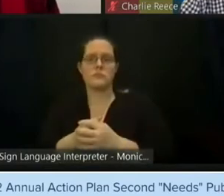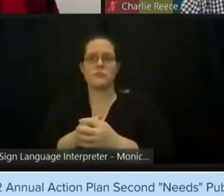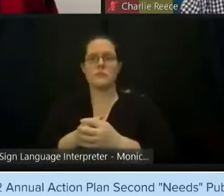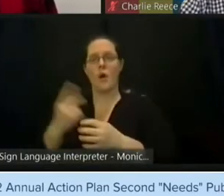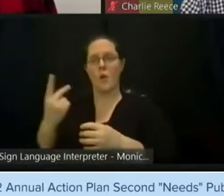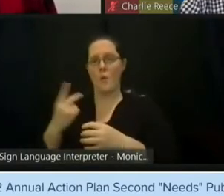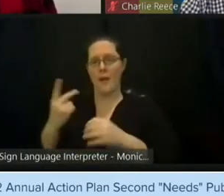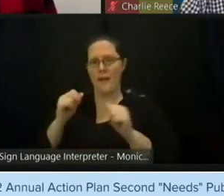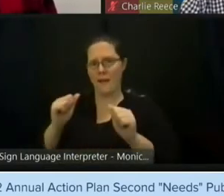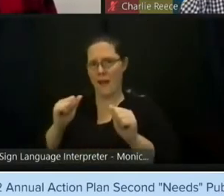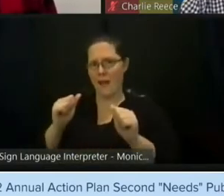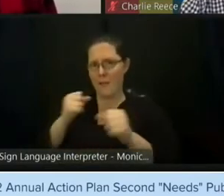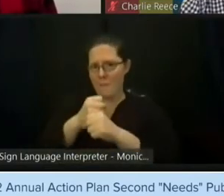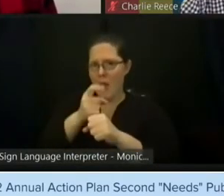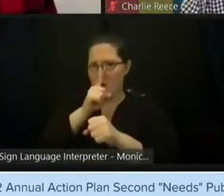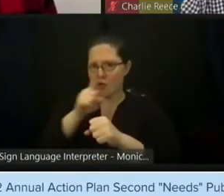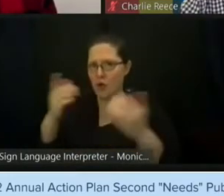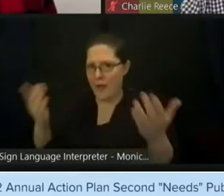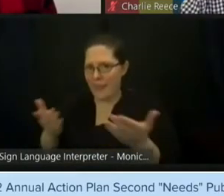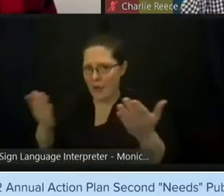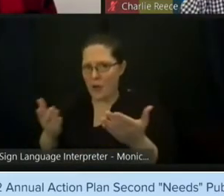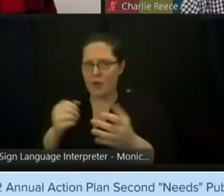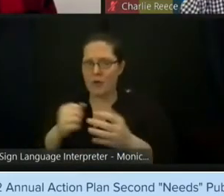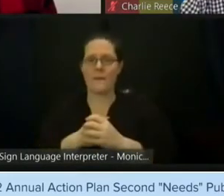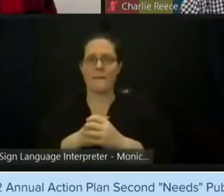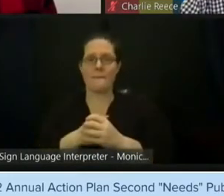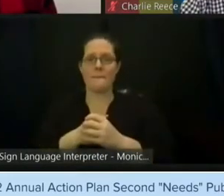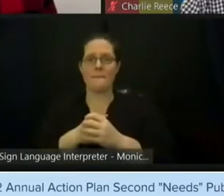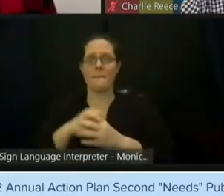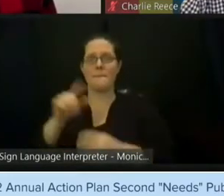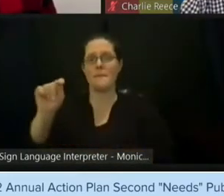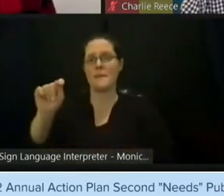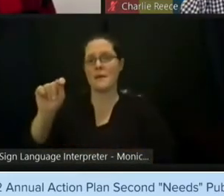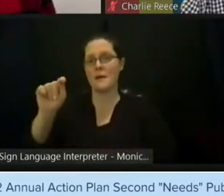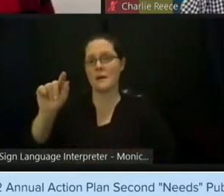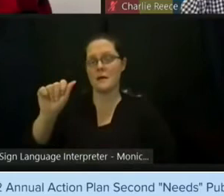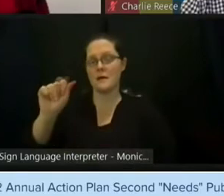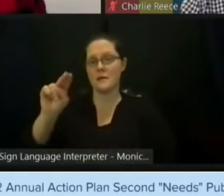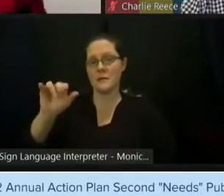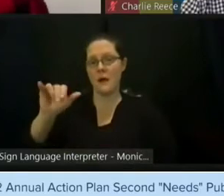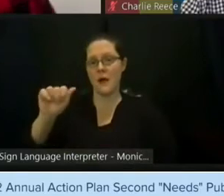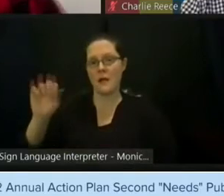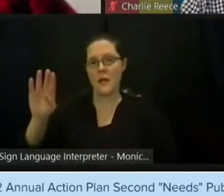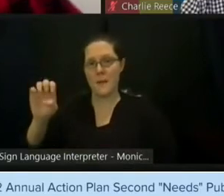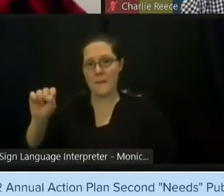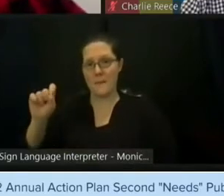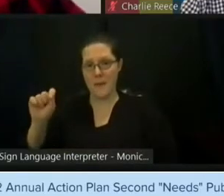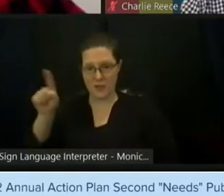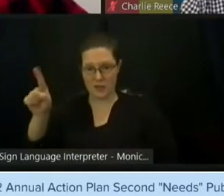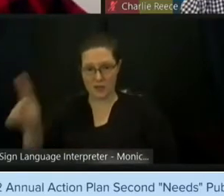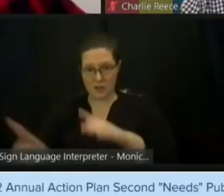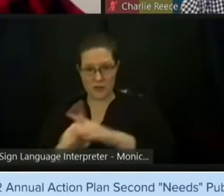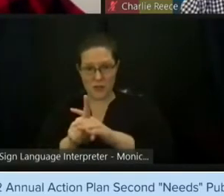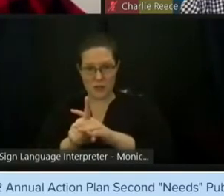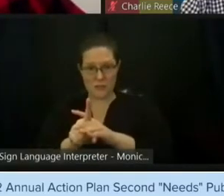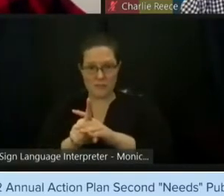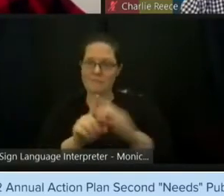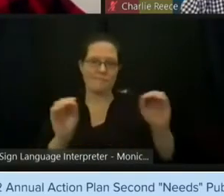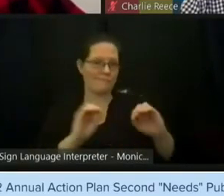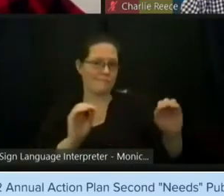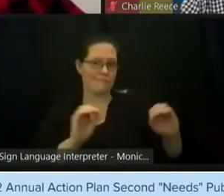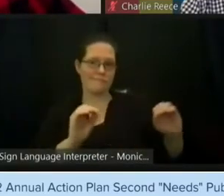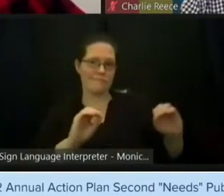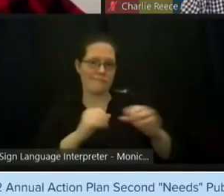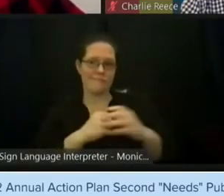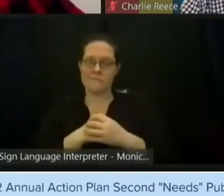together whether or not these folks are present. First is Tanya Best. I don't see Ms. Best here as an attendee. I don't see her either, Mr.